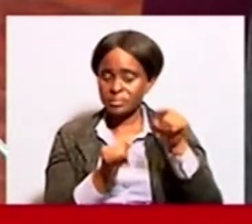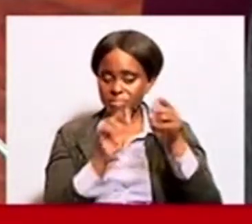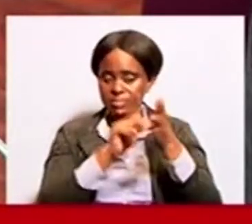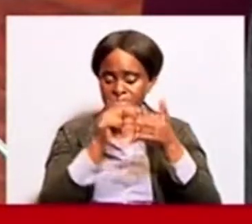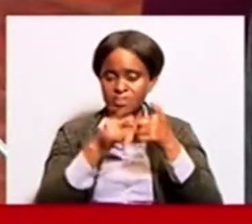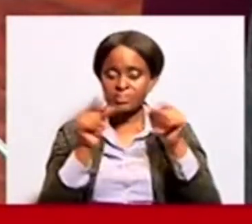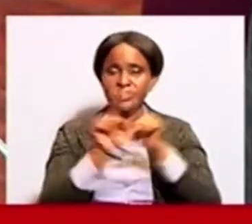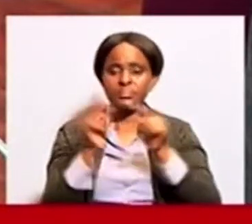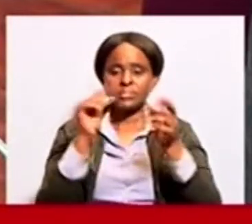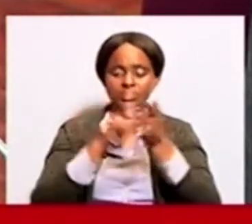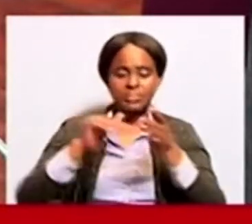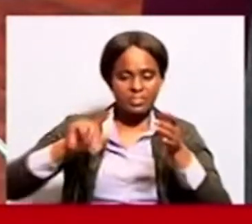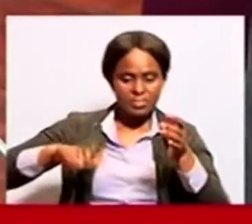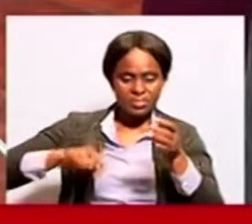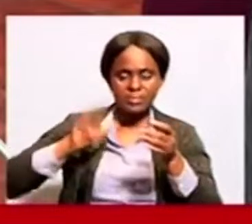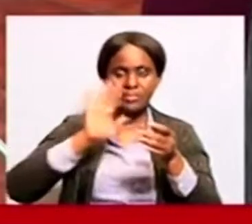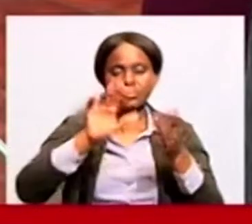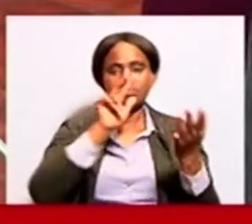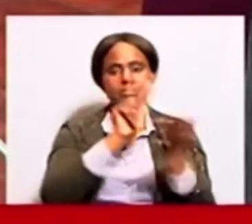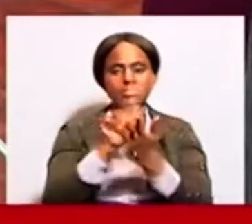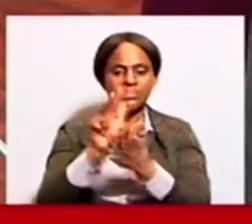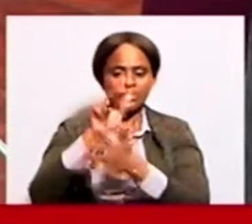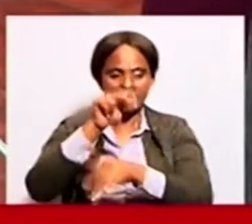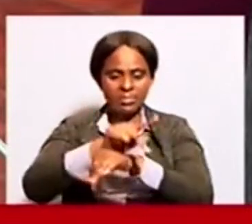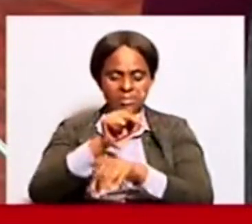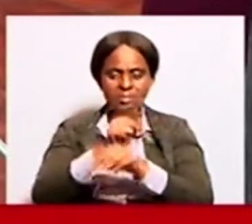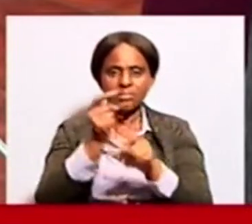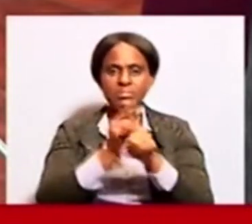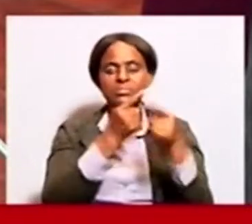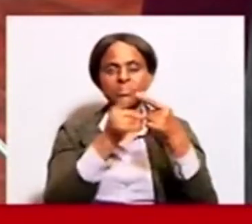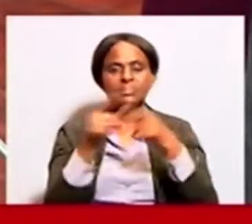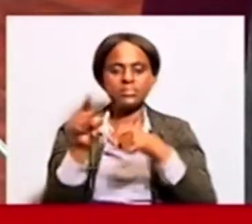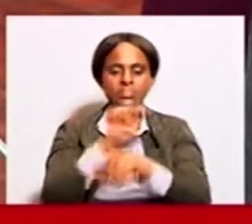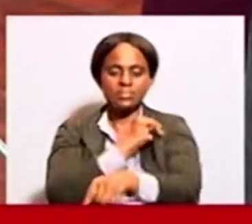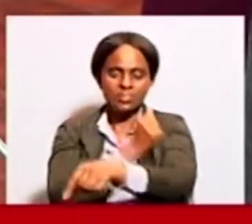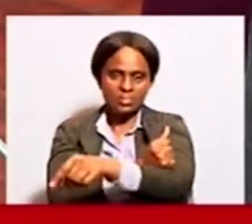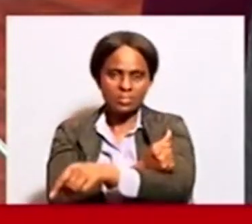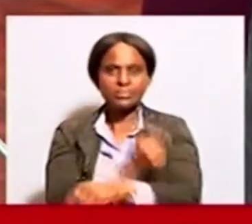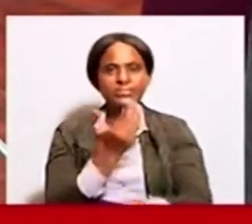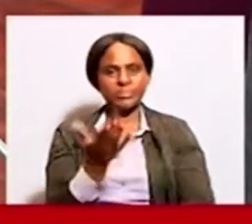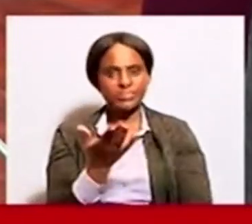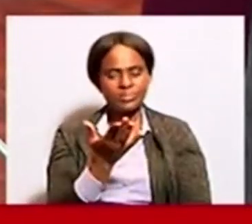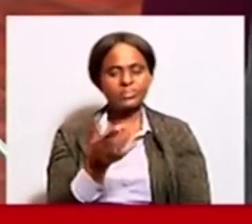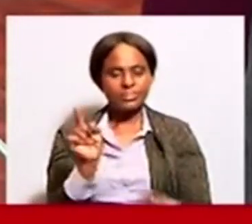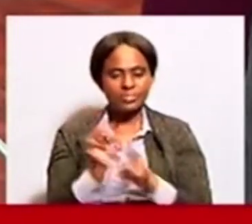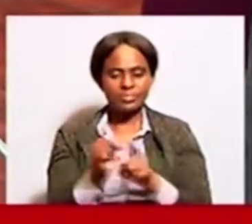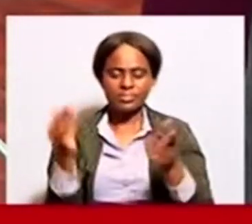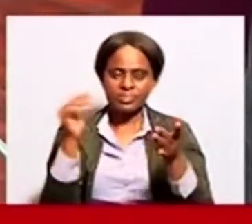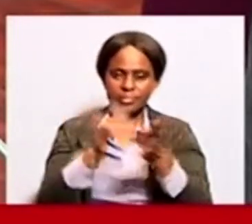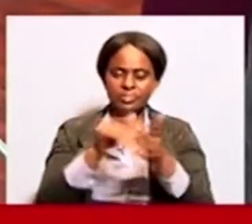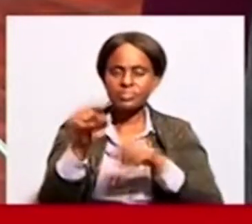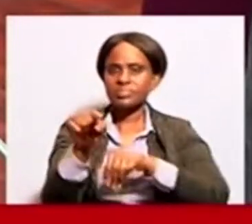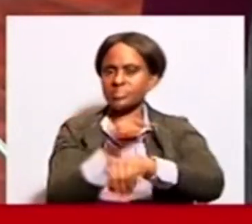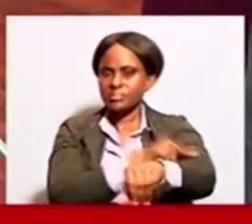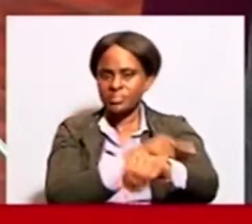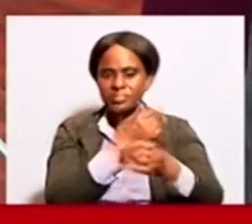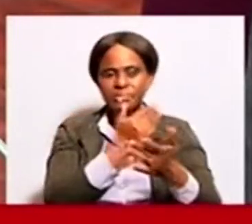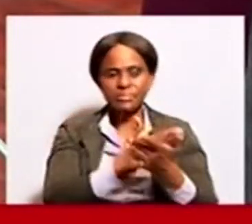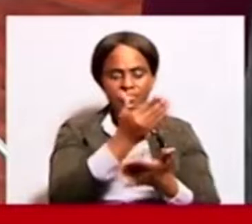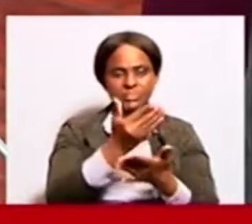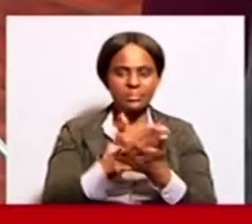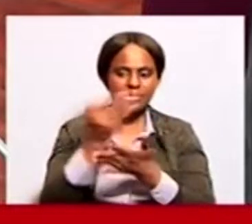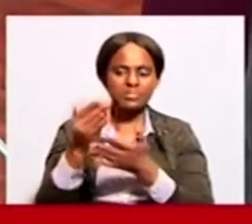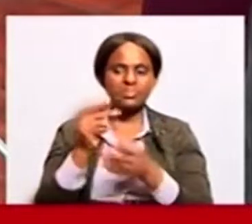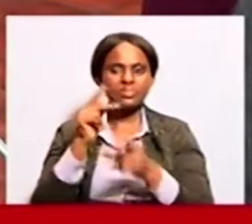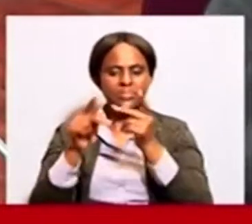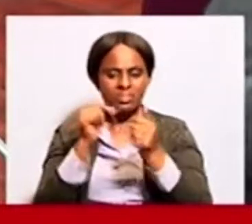as well as delayed approval of projects by various approval authorities and lengthy procurement